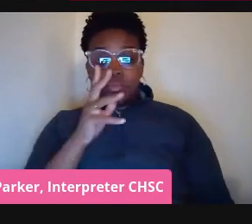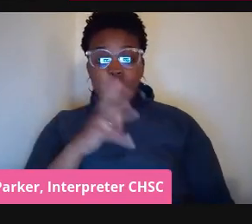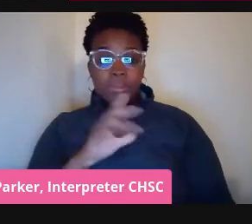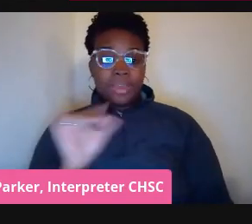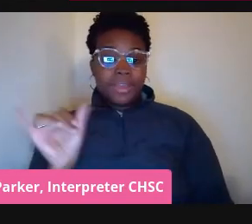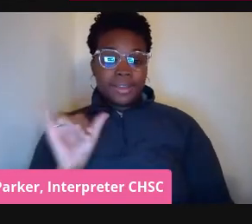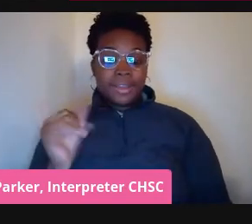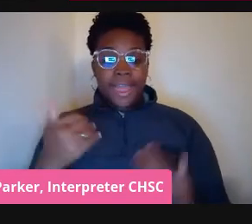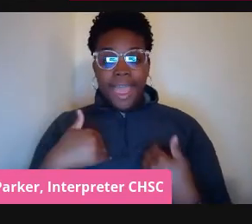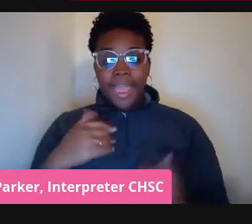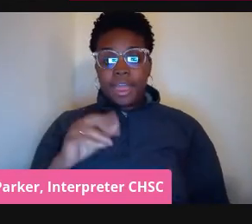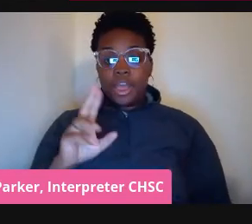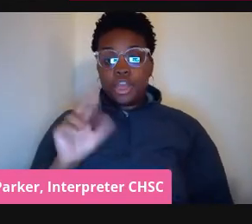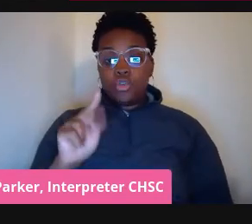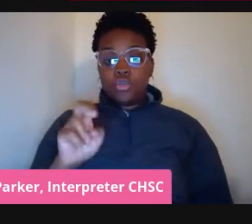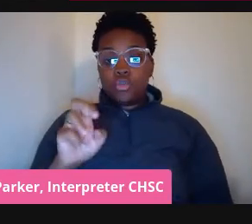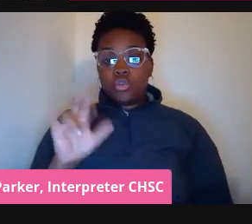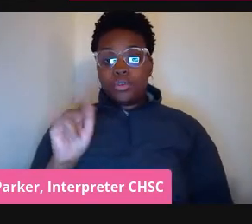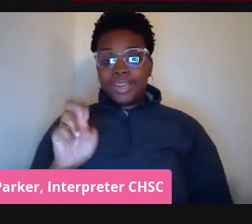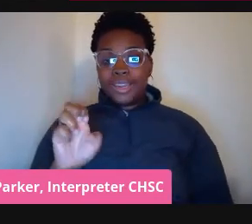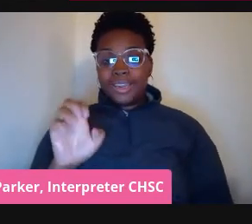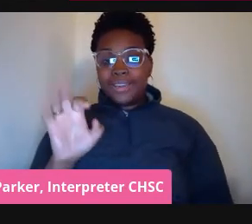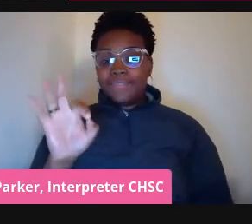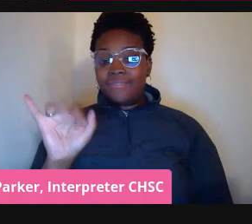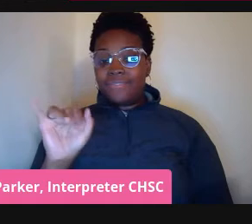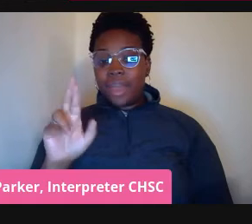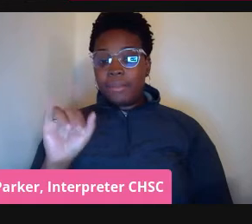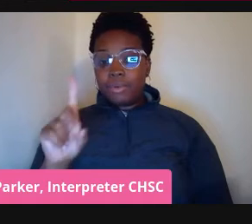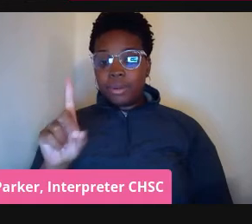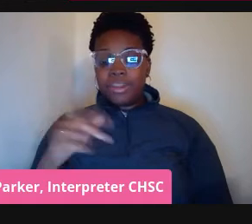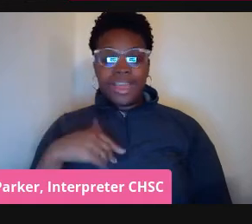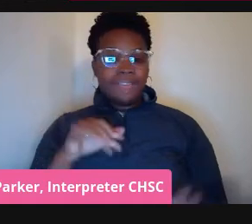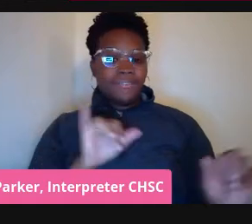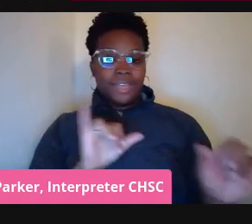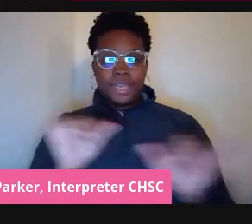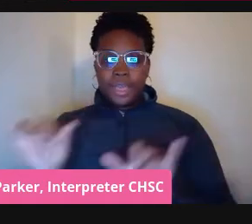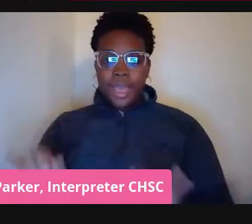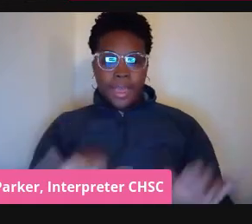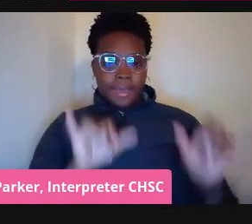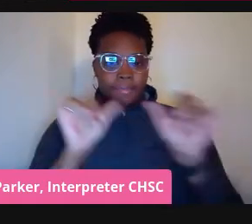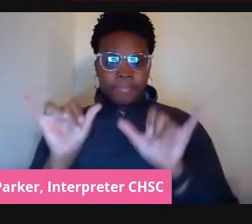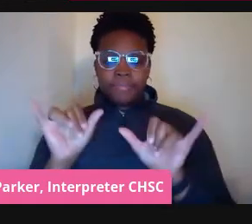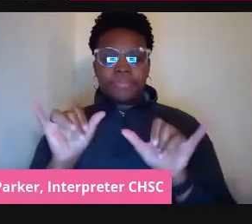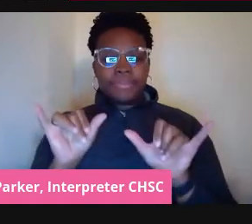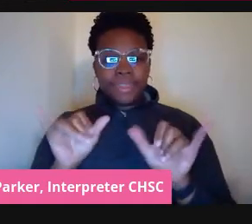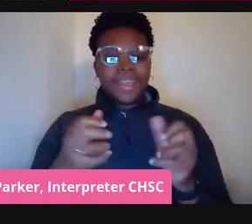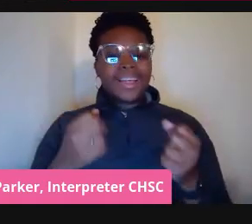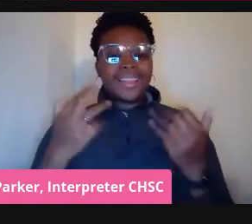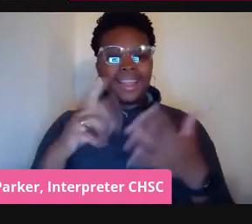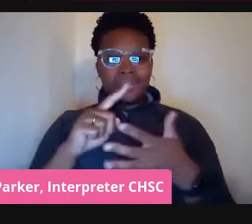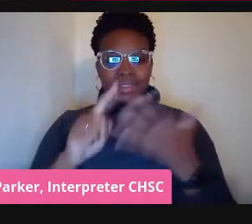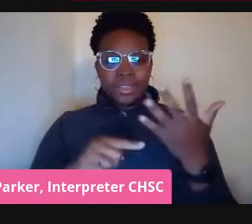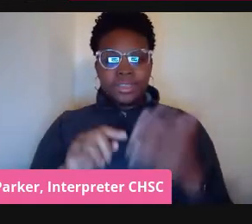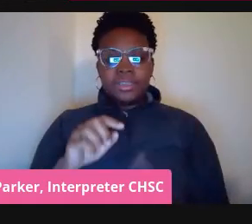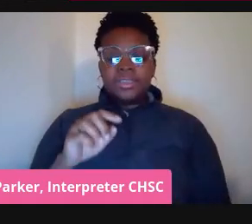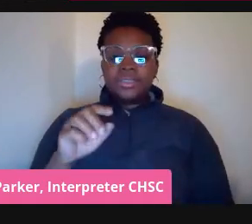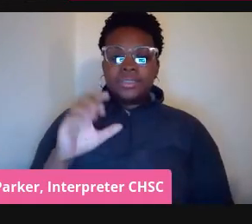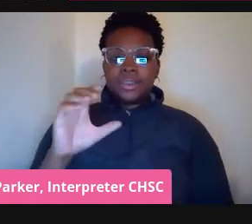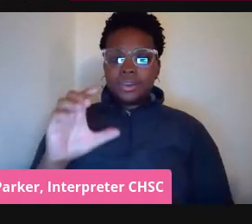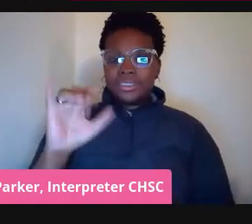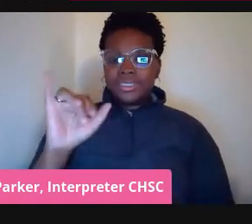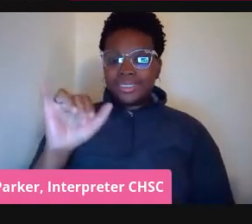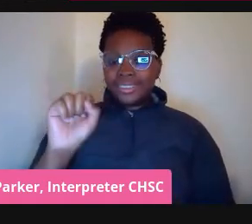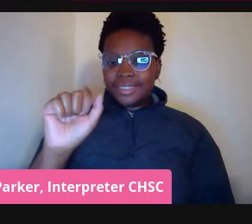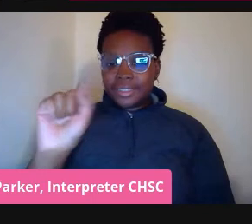have had uterine fibroids like myself, we have a lot in common, and a lot of those things are endometriosis and cysts.